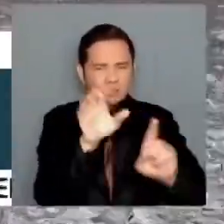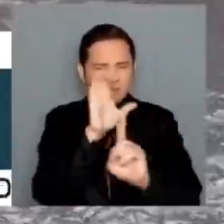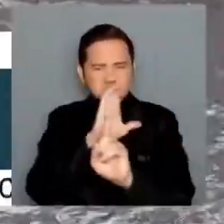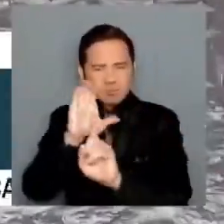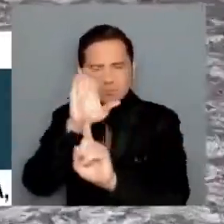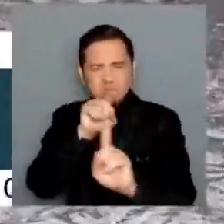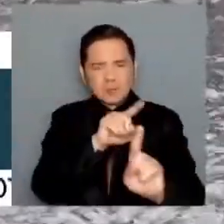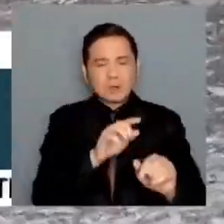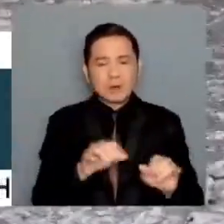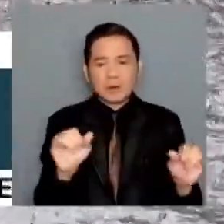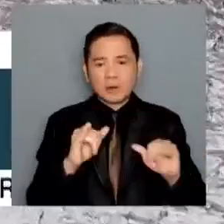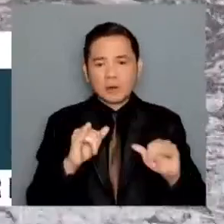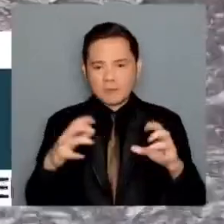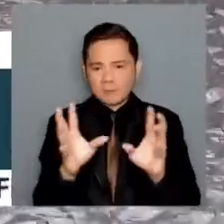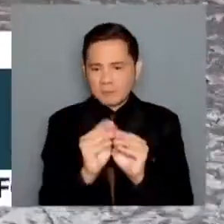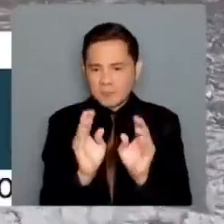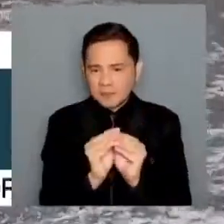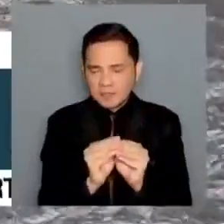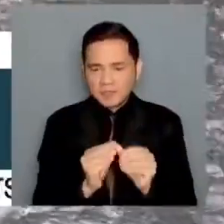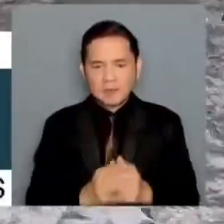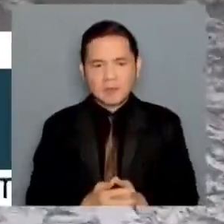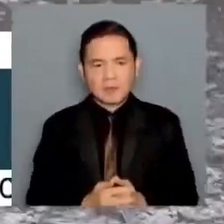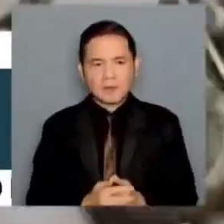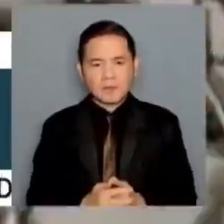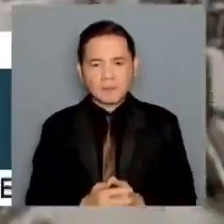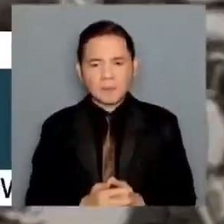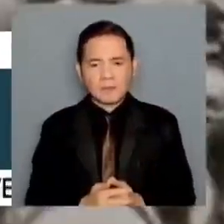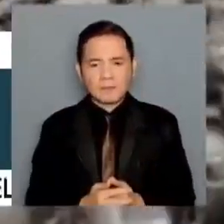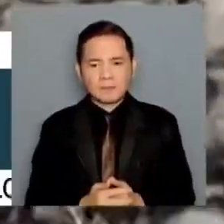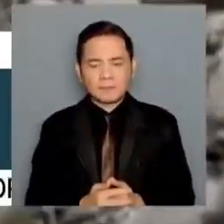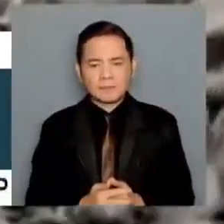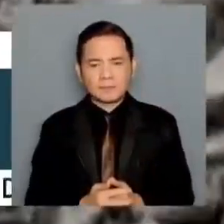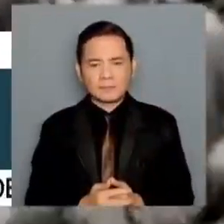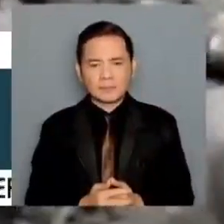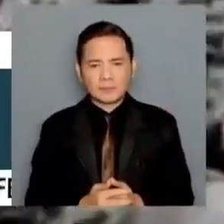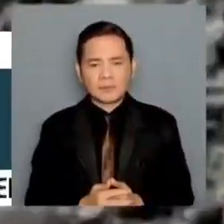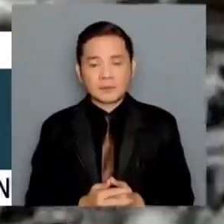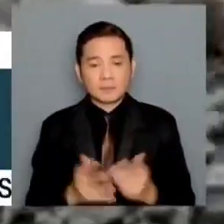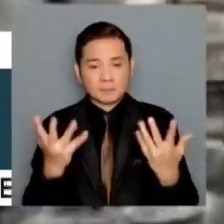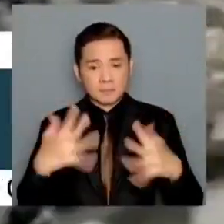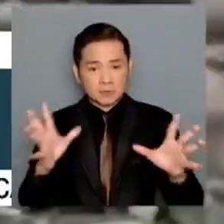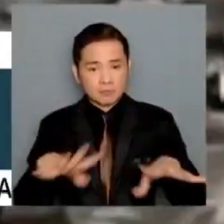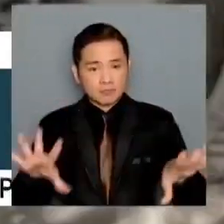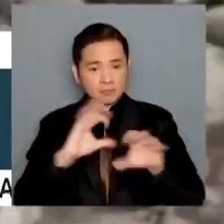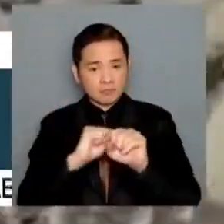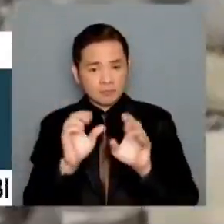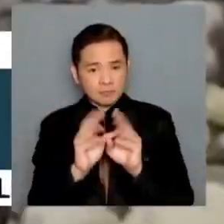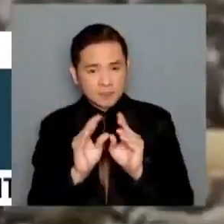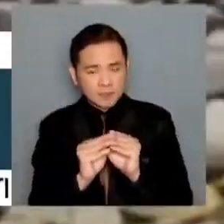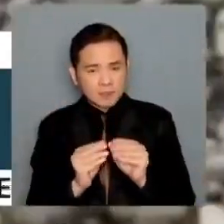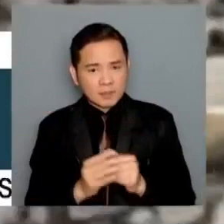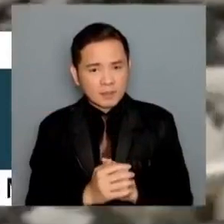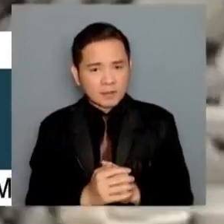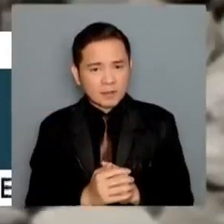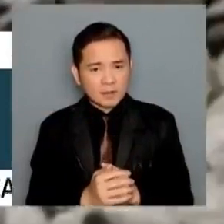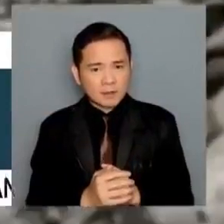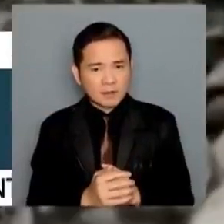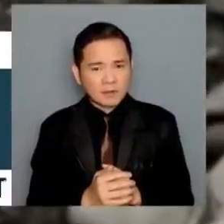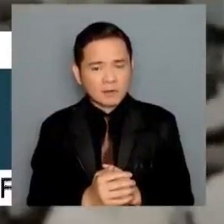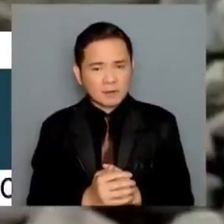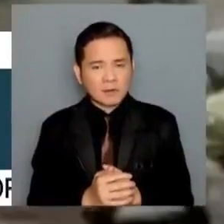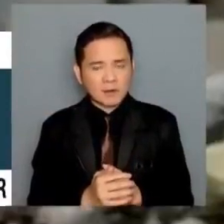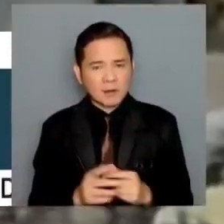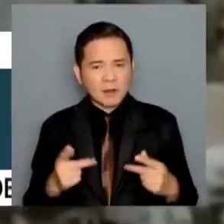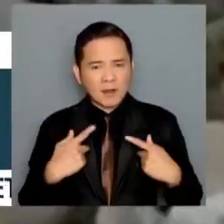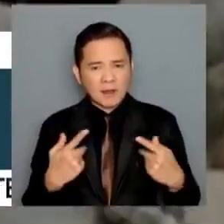local incident command center, which I put up 2 days ago. After that, he's now in Pola. They're closely monitoring. They're helping